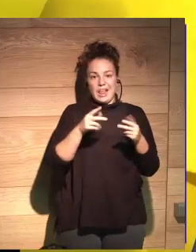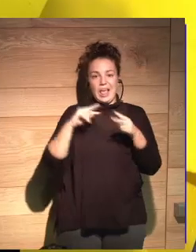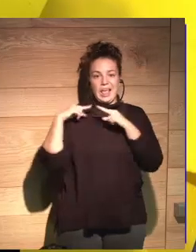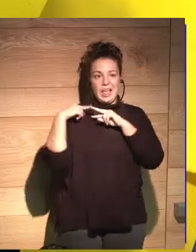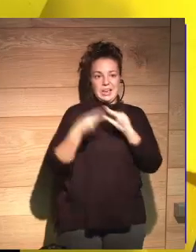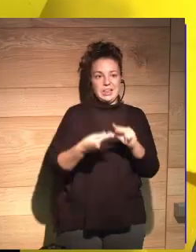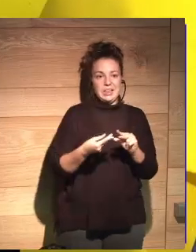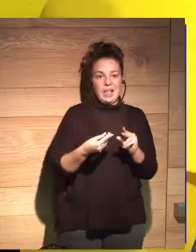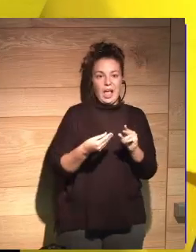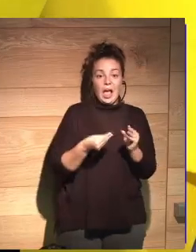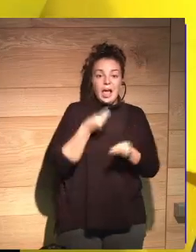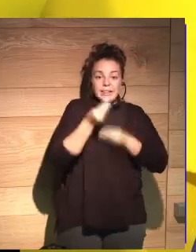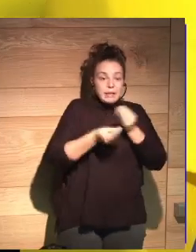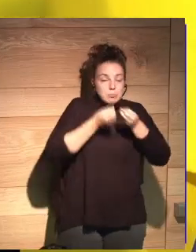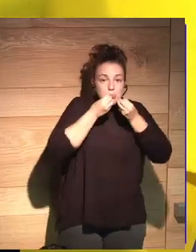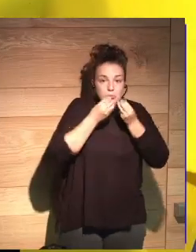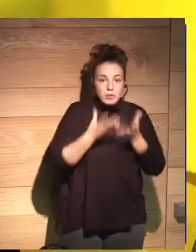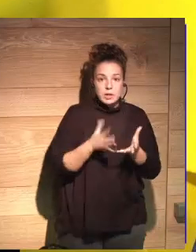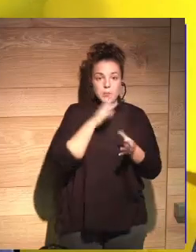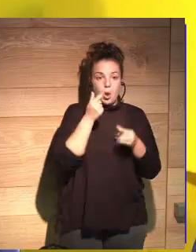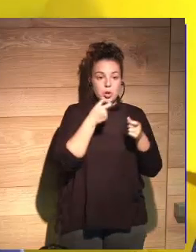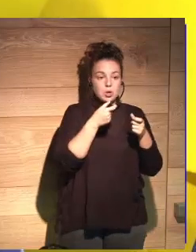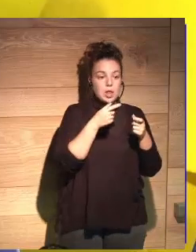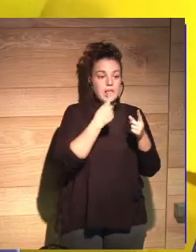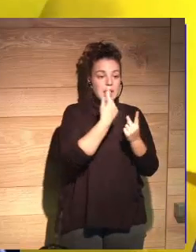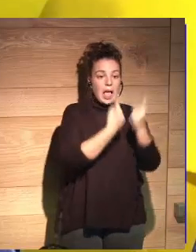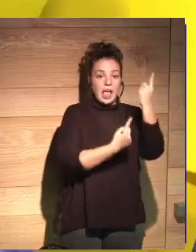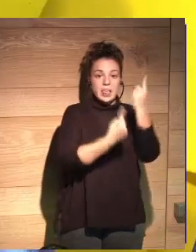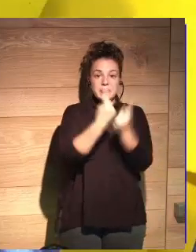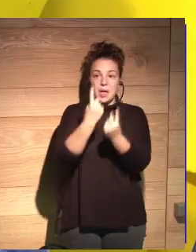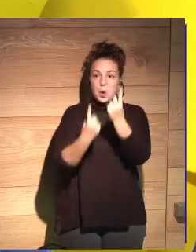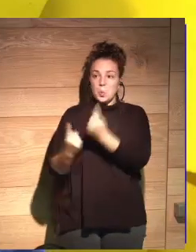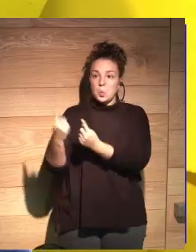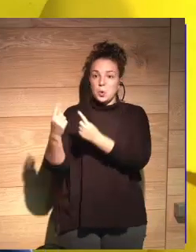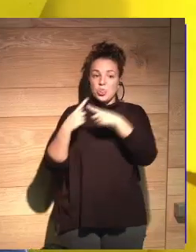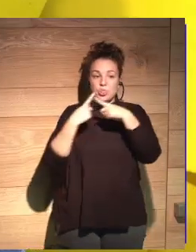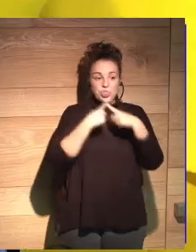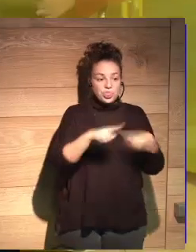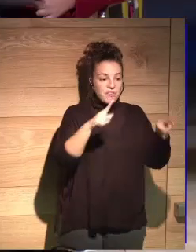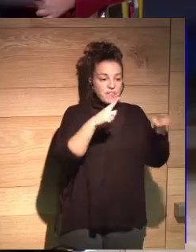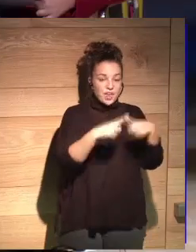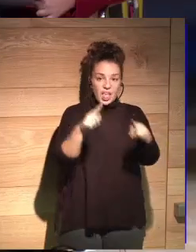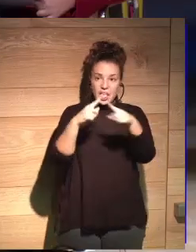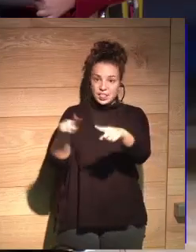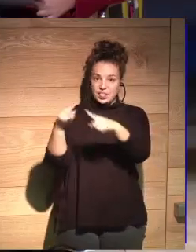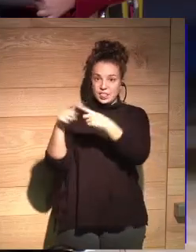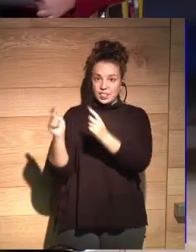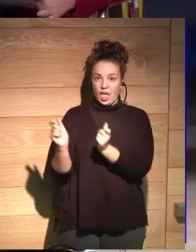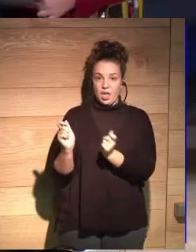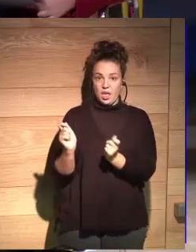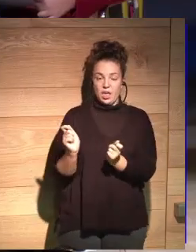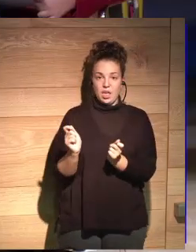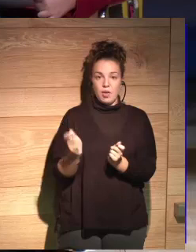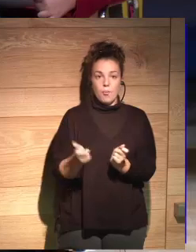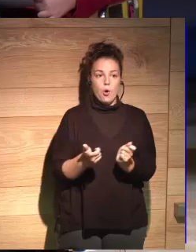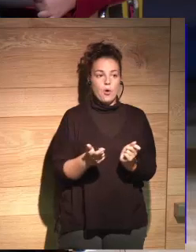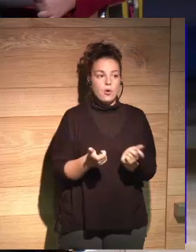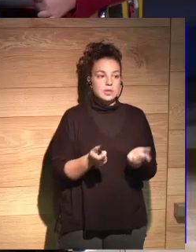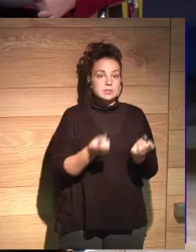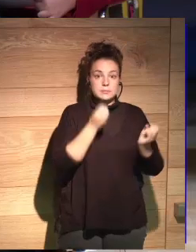genetics lottery is very good, because it's very well distributed, because you have your own gift,